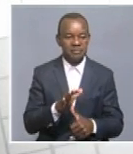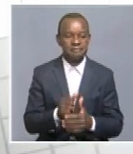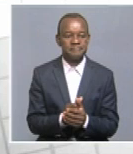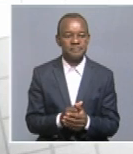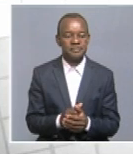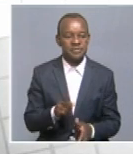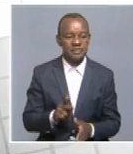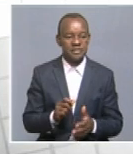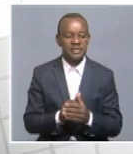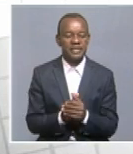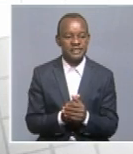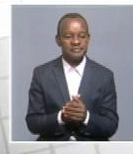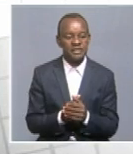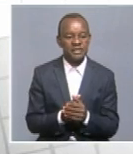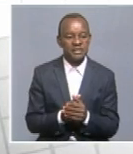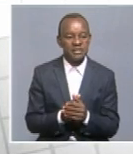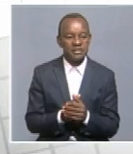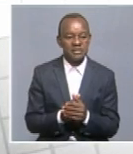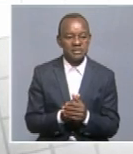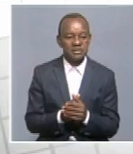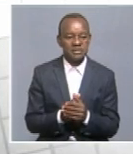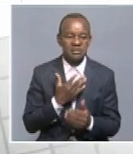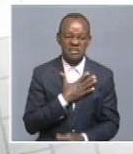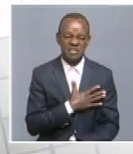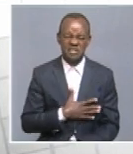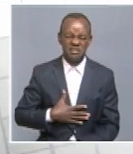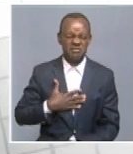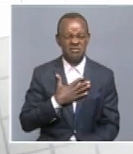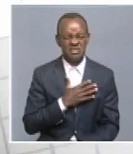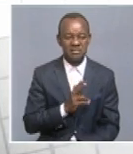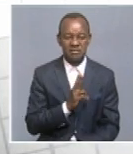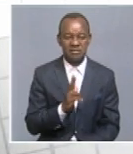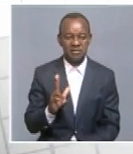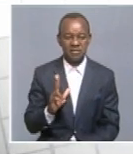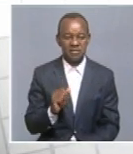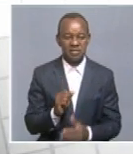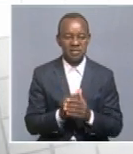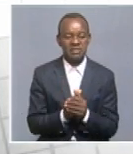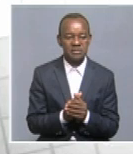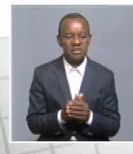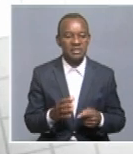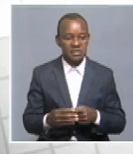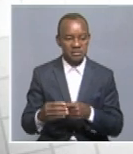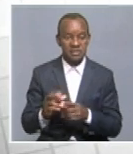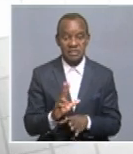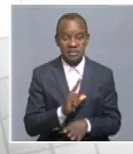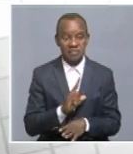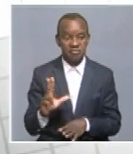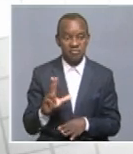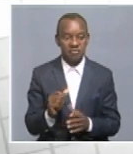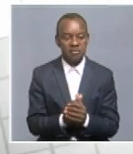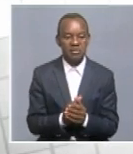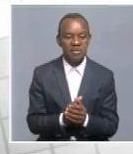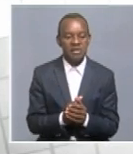what is the general sentiment that you get from those that do attend or some that are getting your education in terms of the information